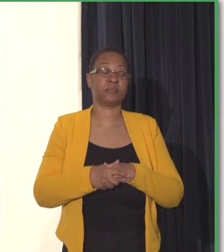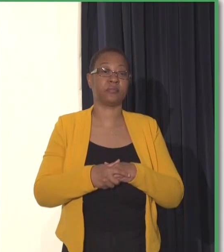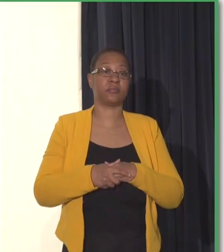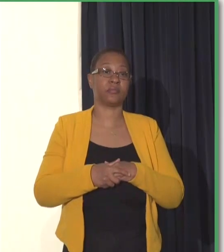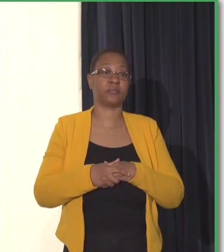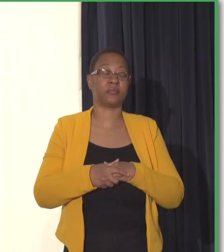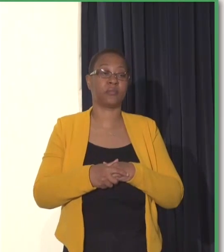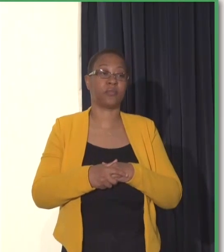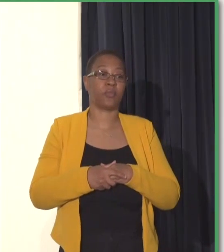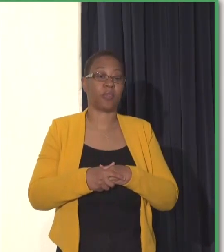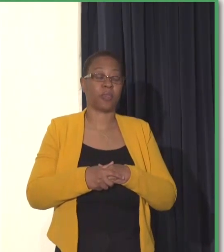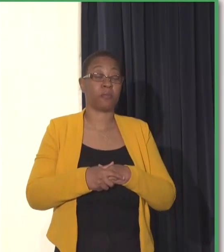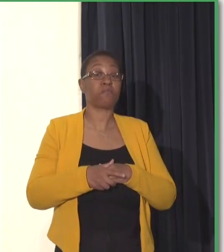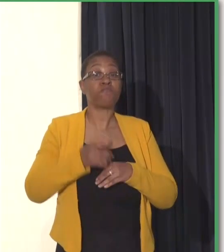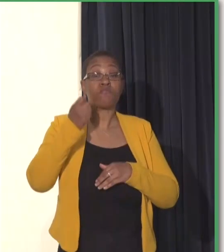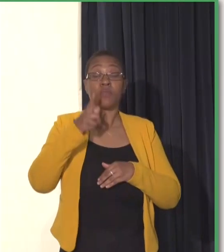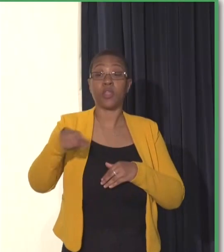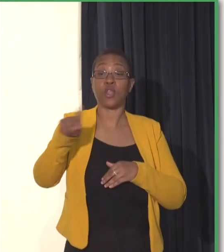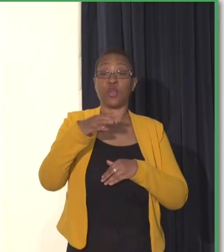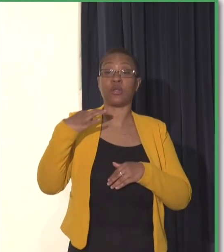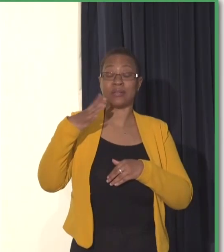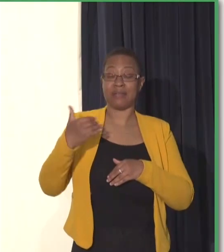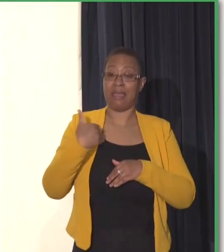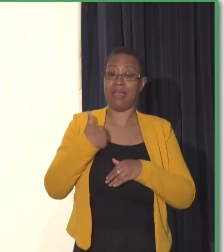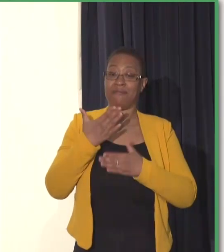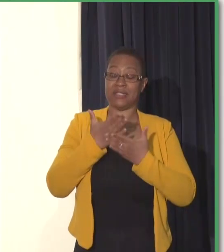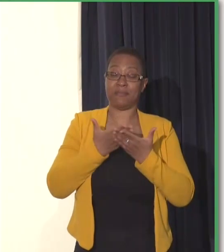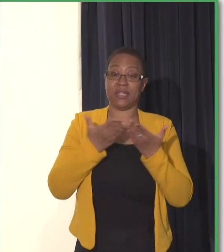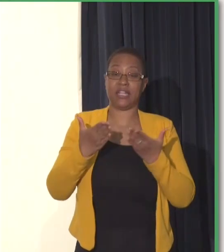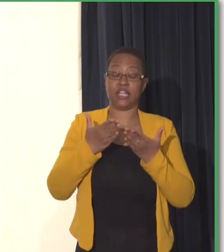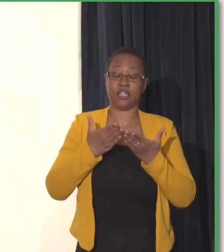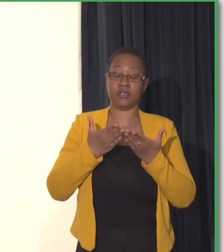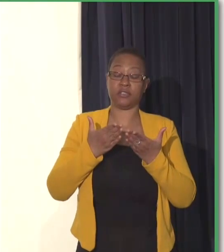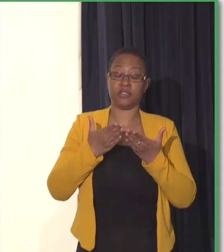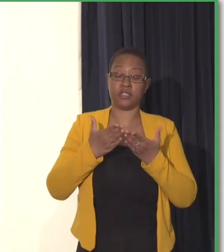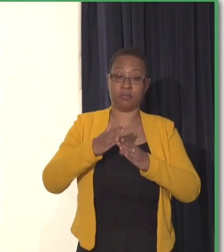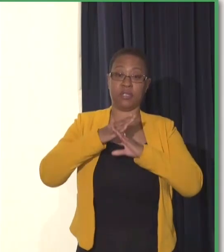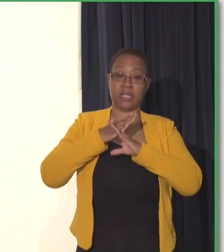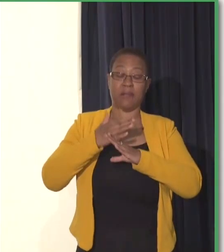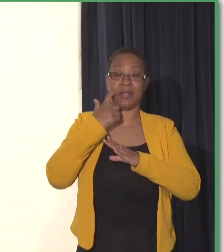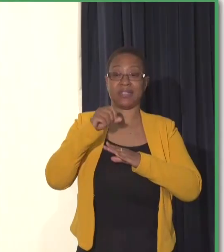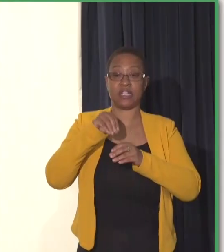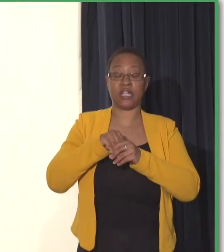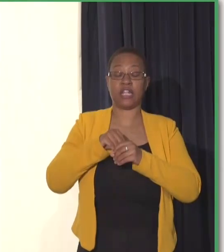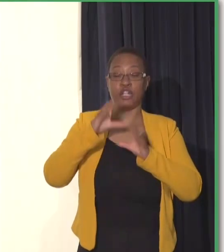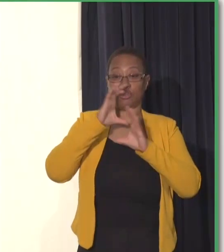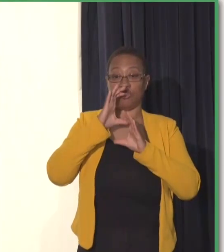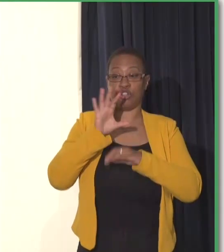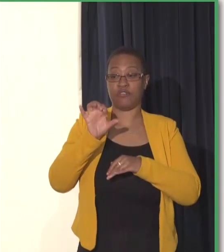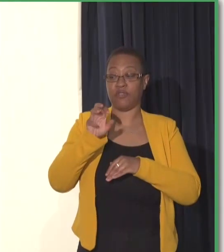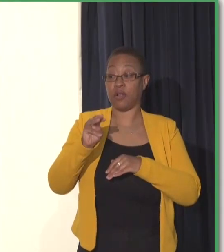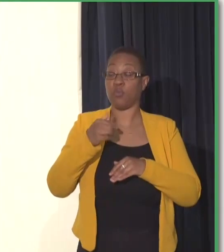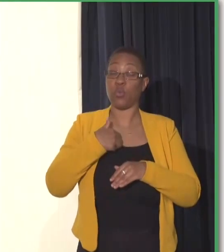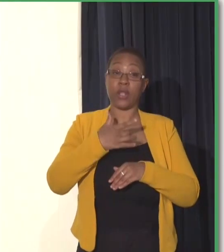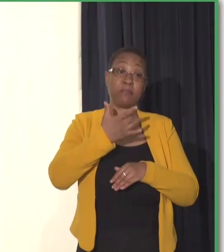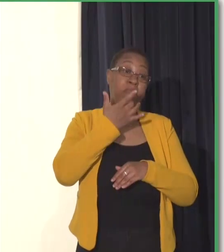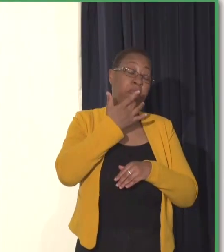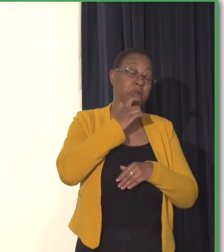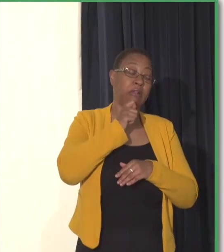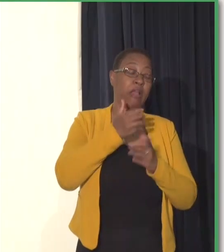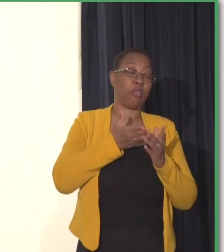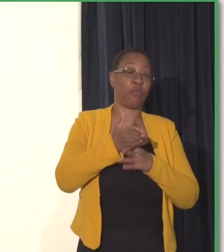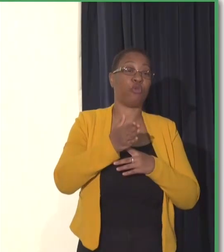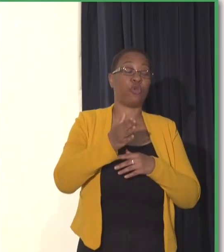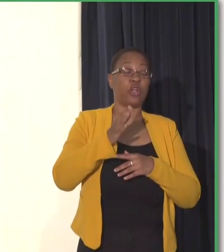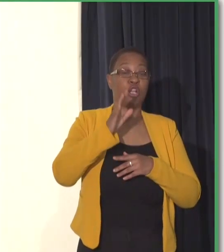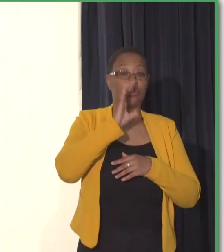have some things protected because they came through a search firm. We wish we didn't have to go through a search firm because we believe that we